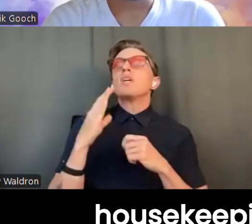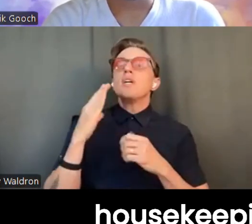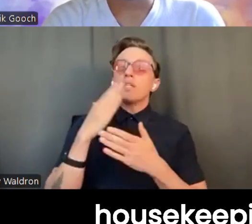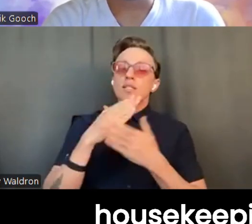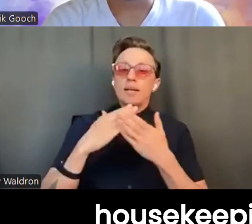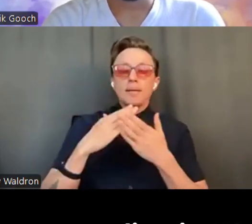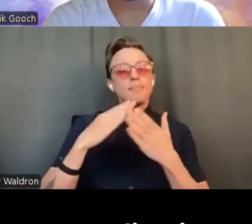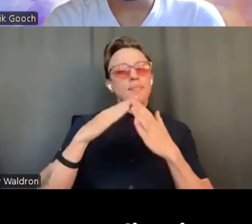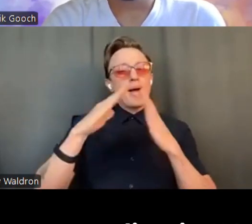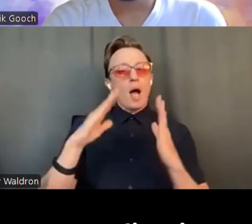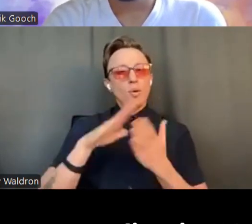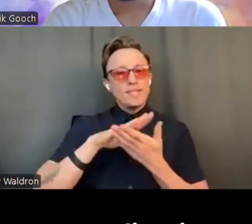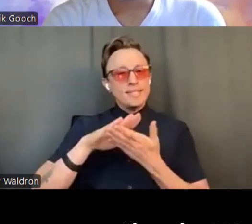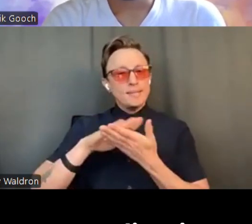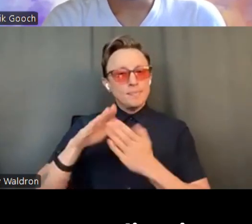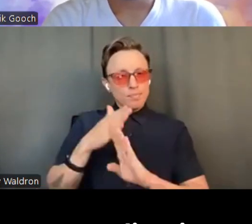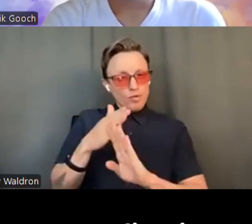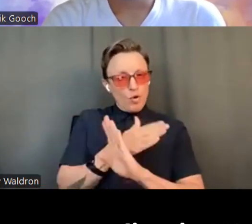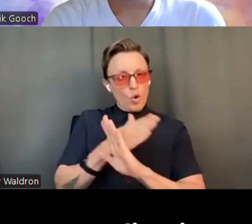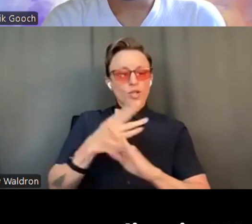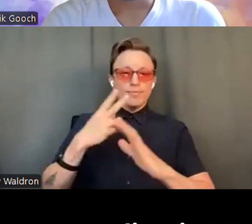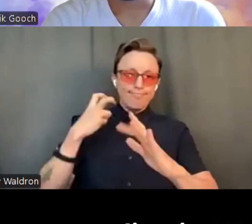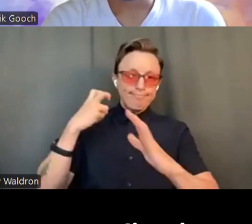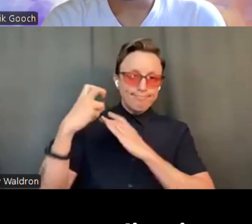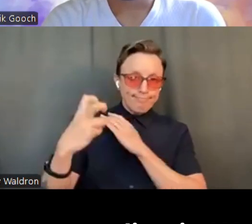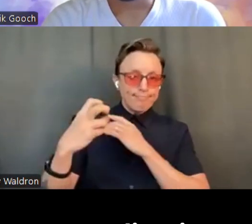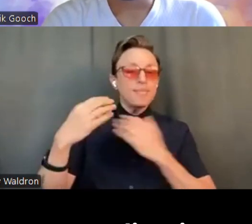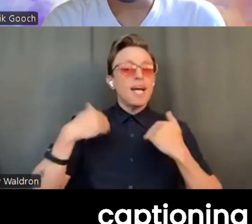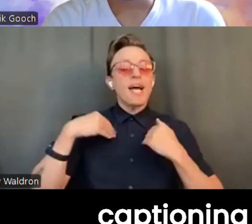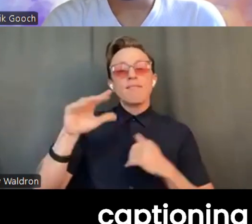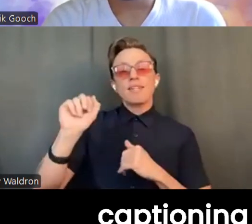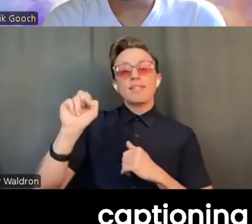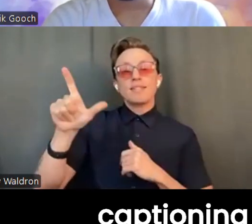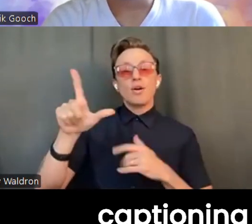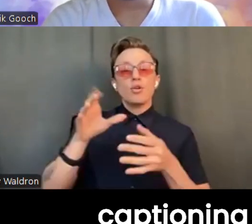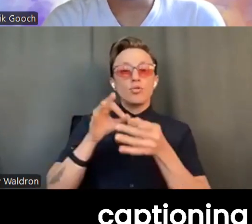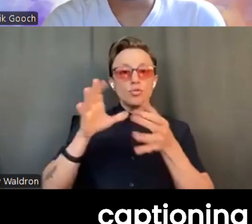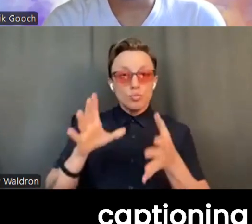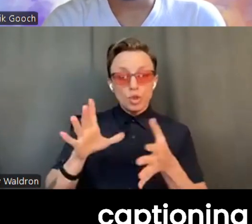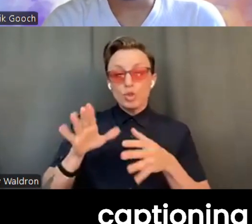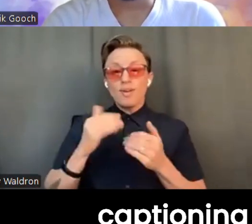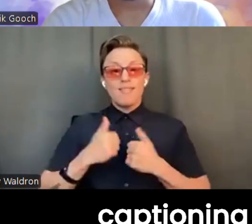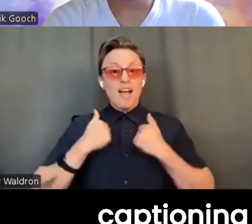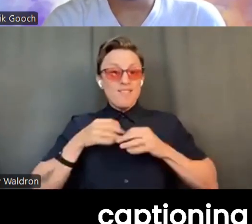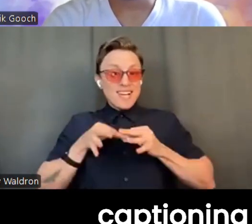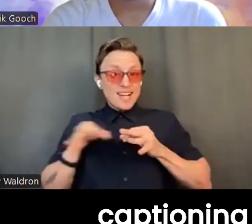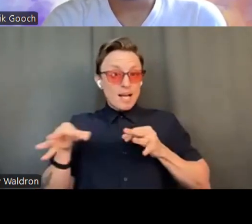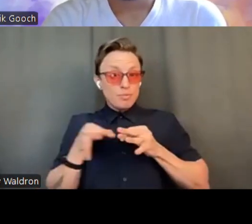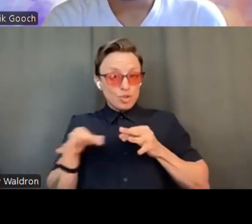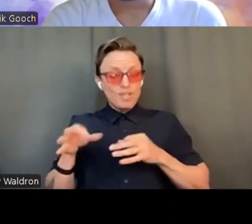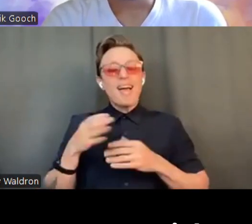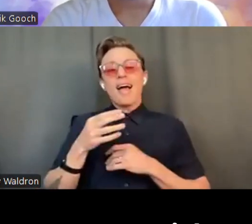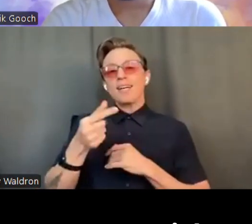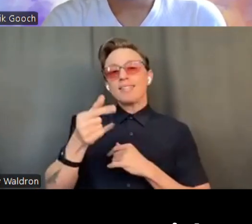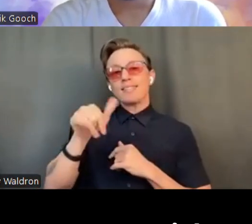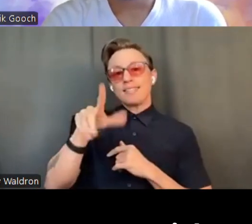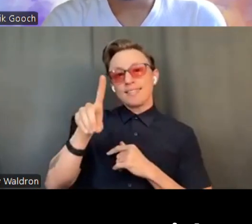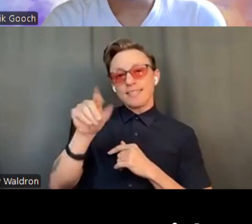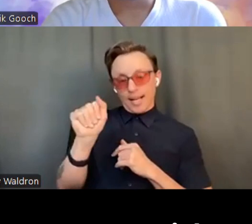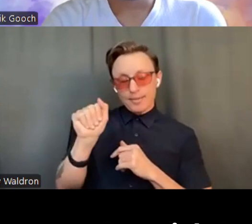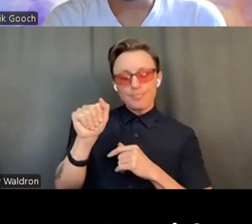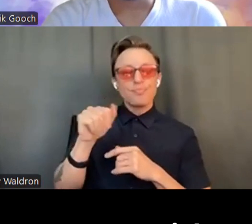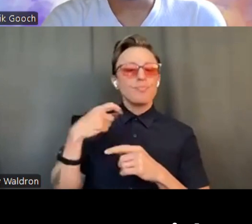to share before we dive in. We have ASL interpretation, live captioning, and as mentioned before by Hilda,